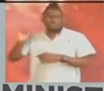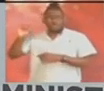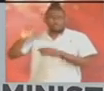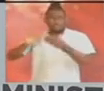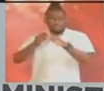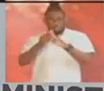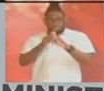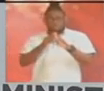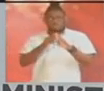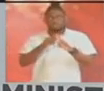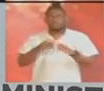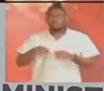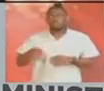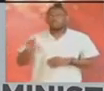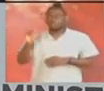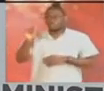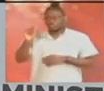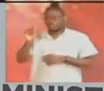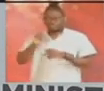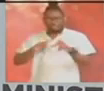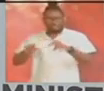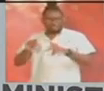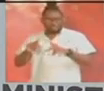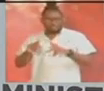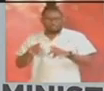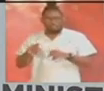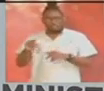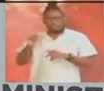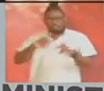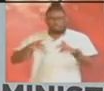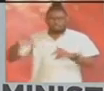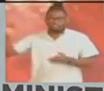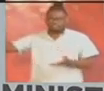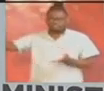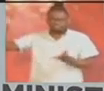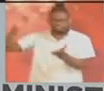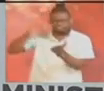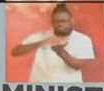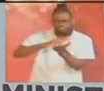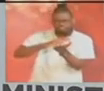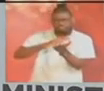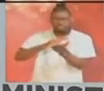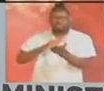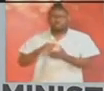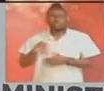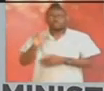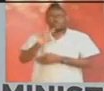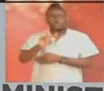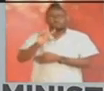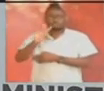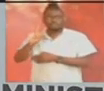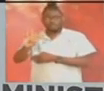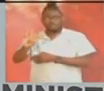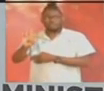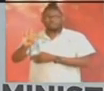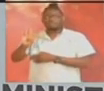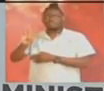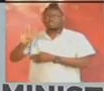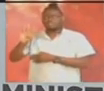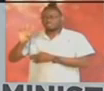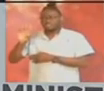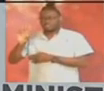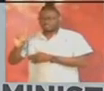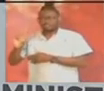persons. With regards to our repatriates and quarantine sites, total of 247 persons. At the Cape Hoc